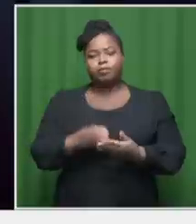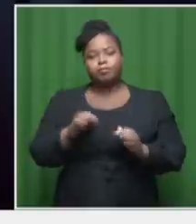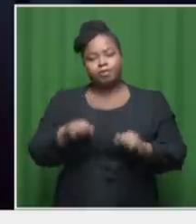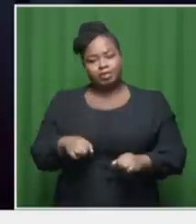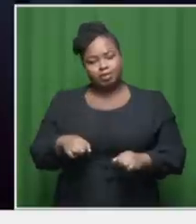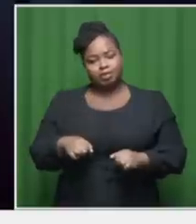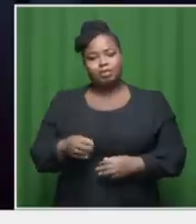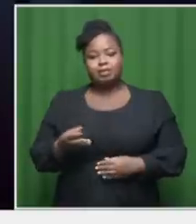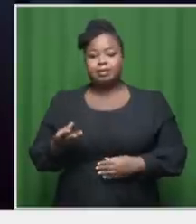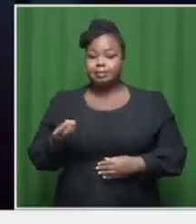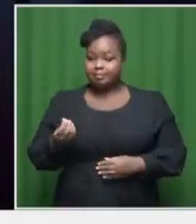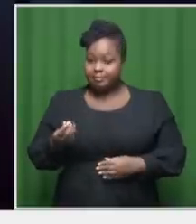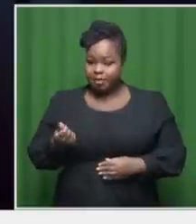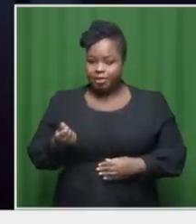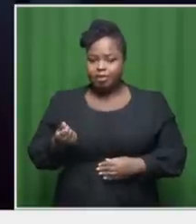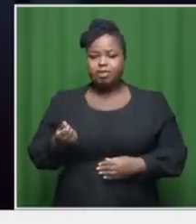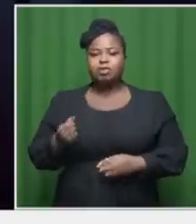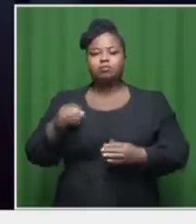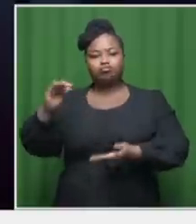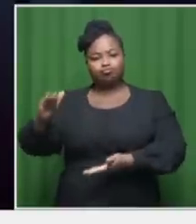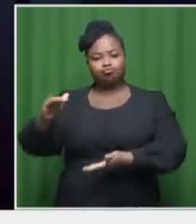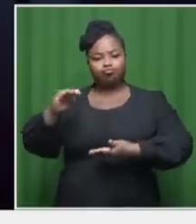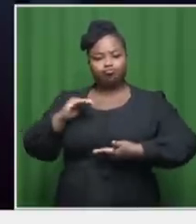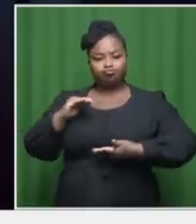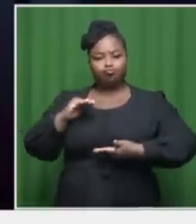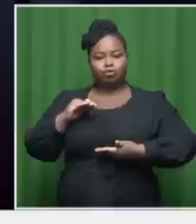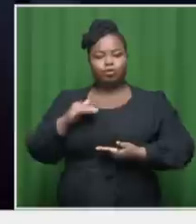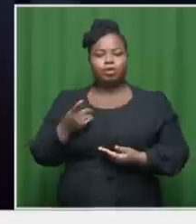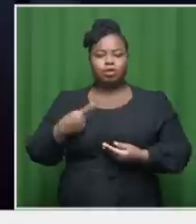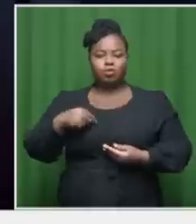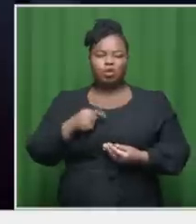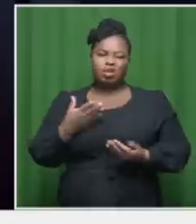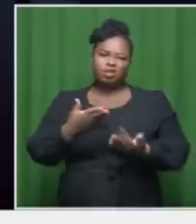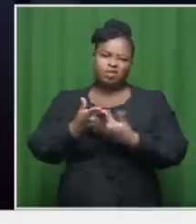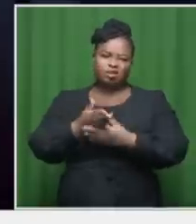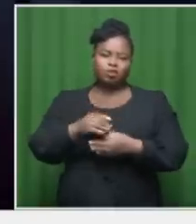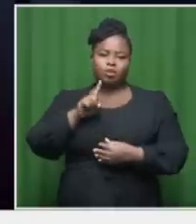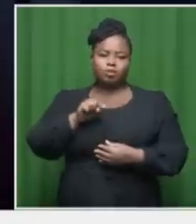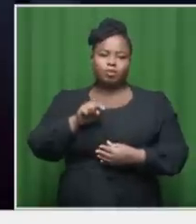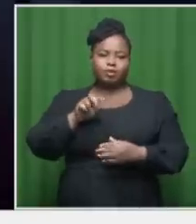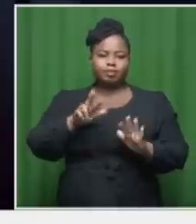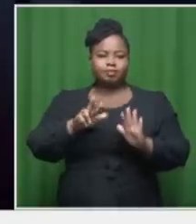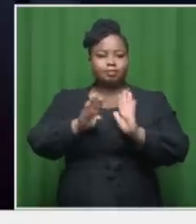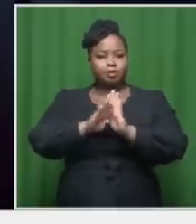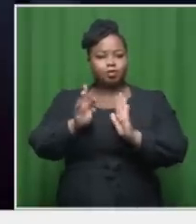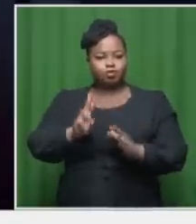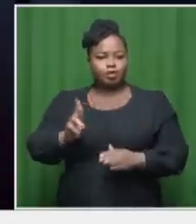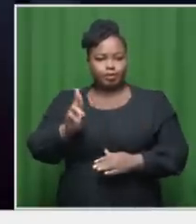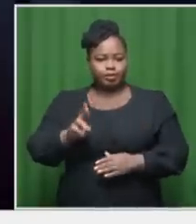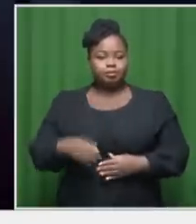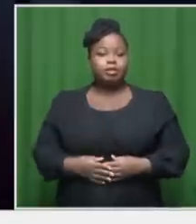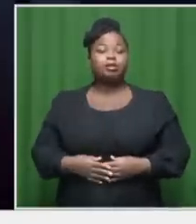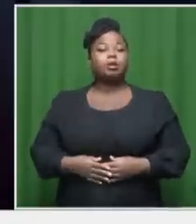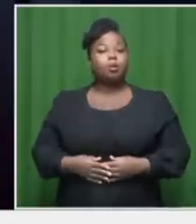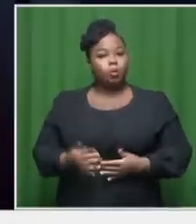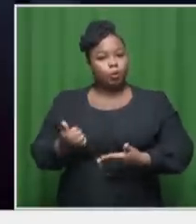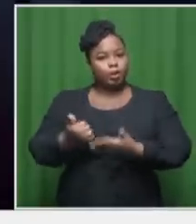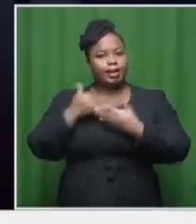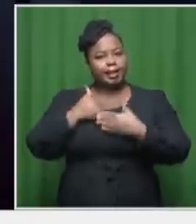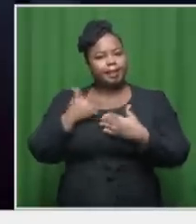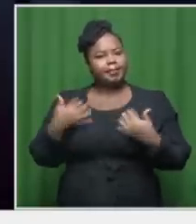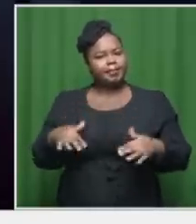funds have been released to us. We only have access to the 1.8 billion. So that has gone a long way in terms